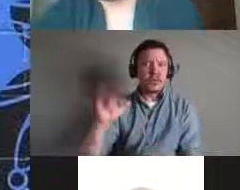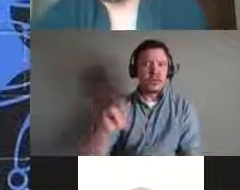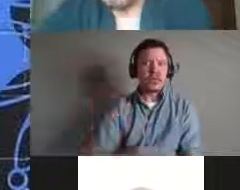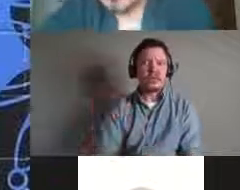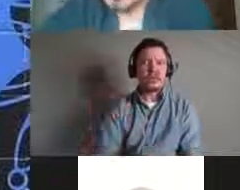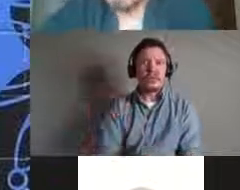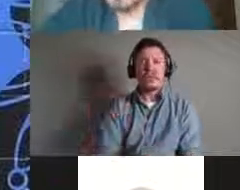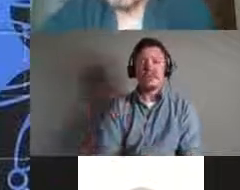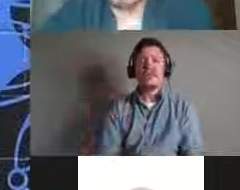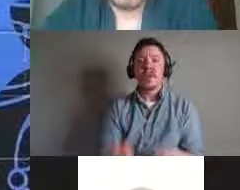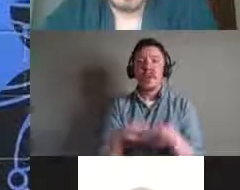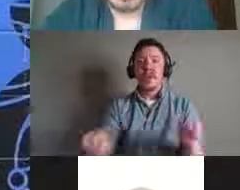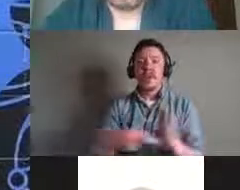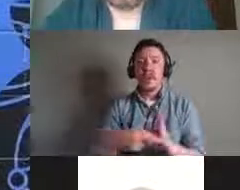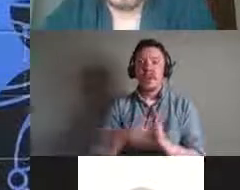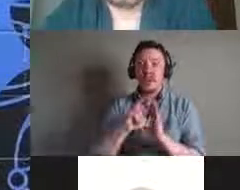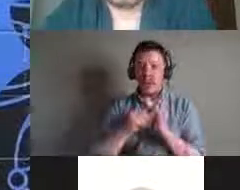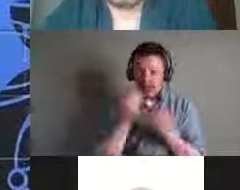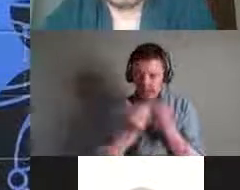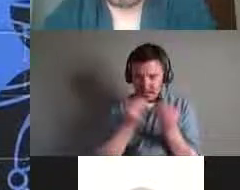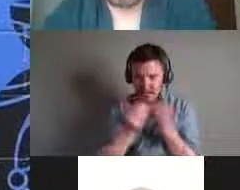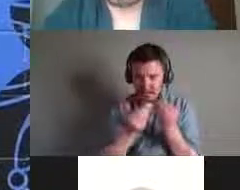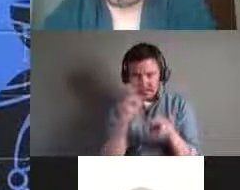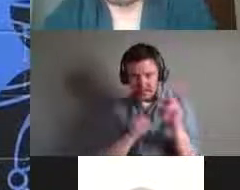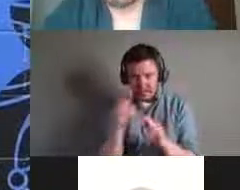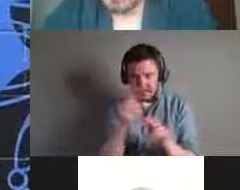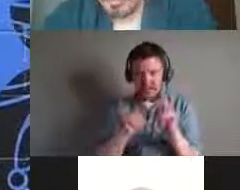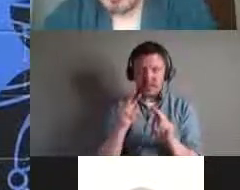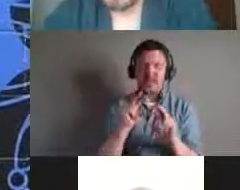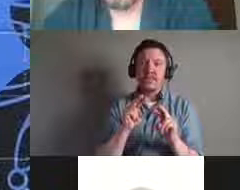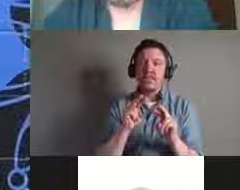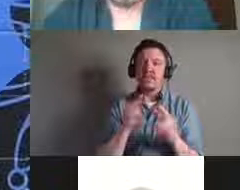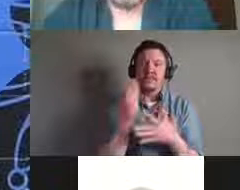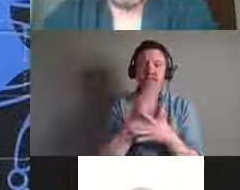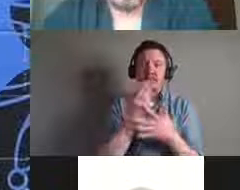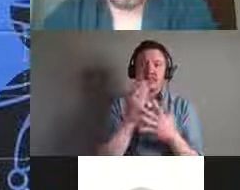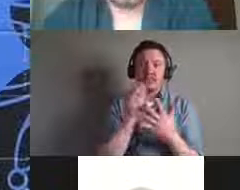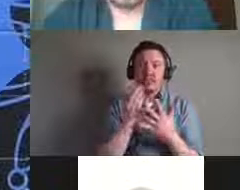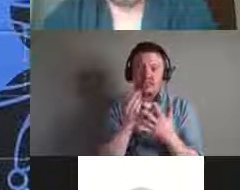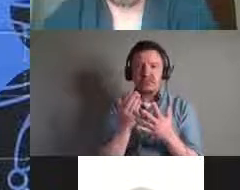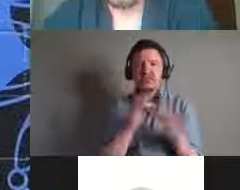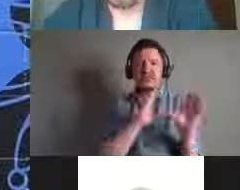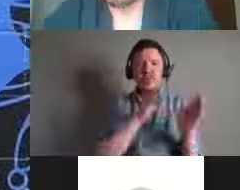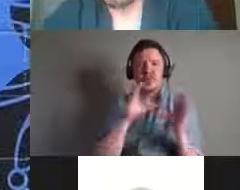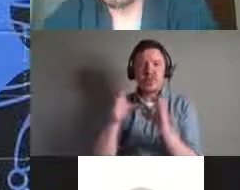in reviewing mode, and they will be going through a couple rounds that will be going